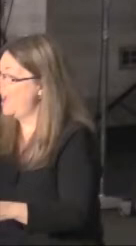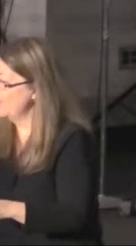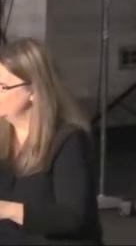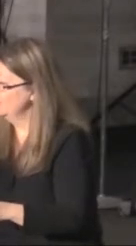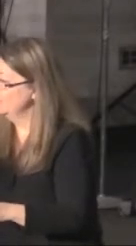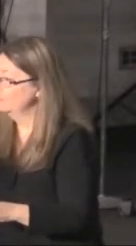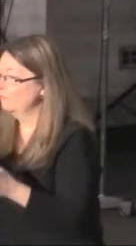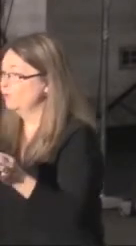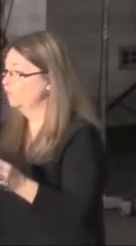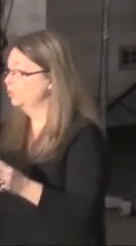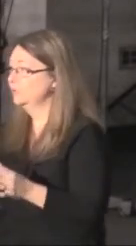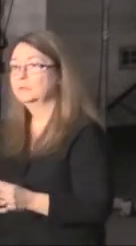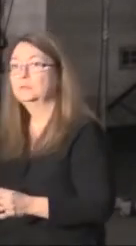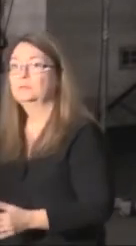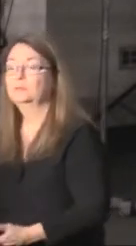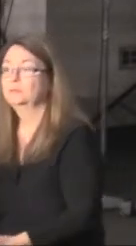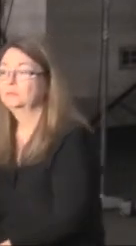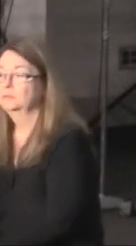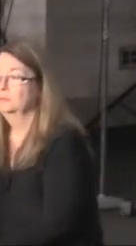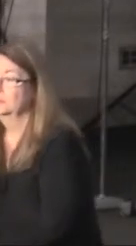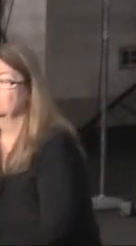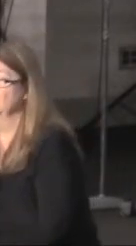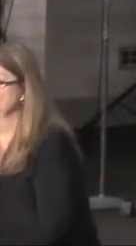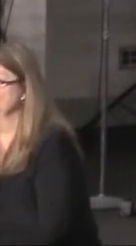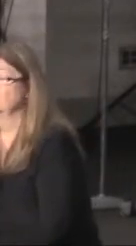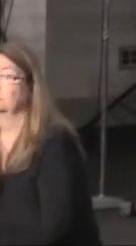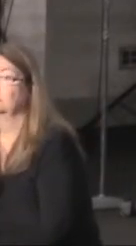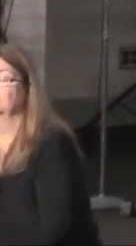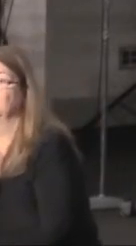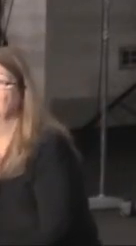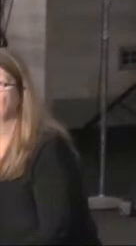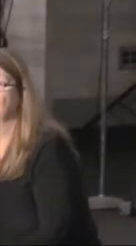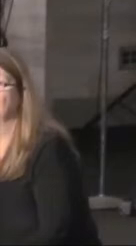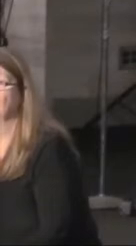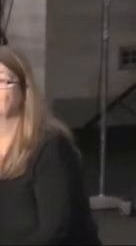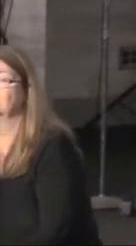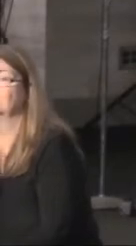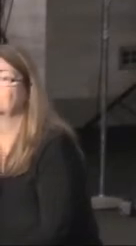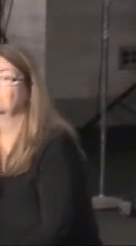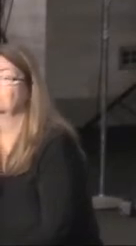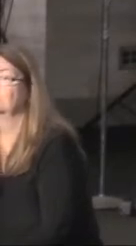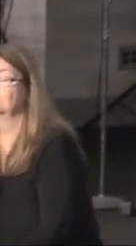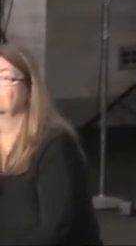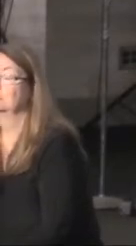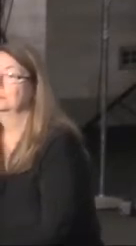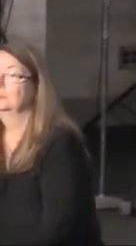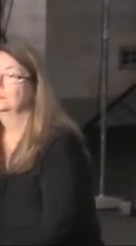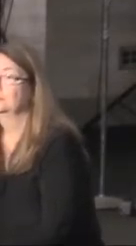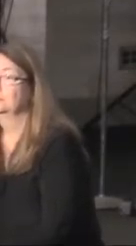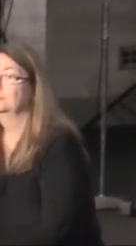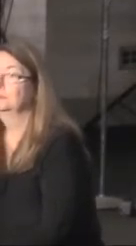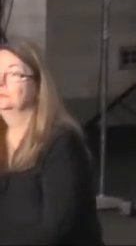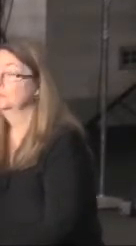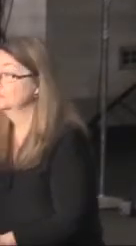14. He says, and most of the brothers, having become confident in the Lord, in my imprisonment, are much more bold to speak the word without